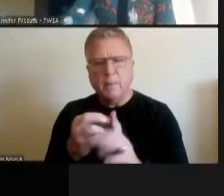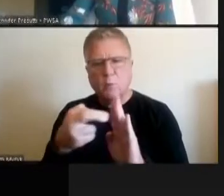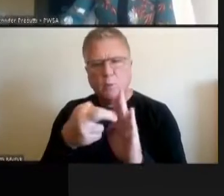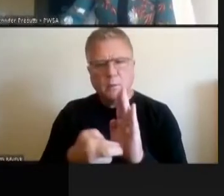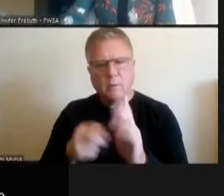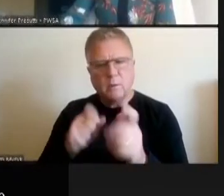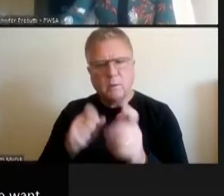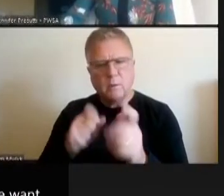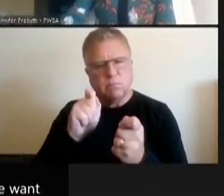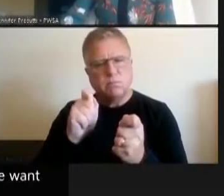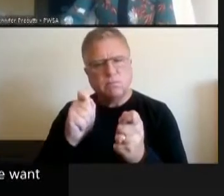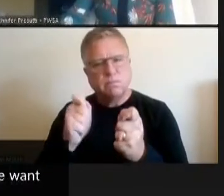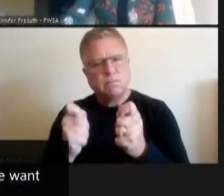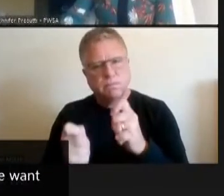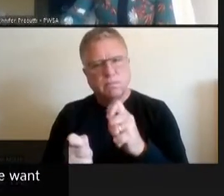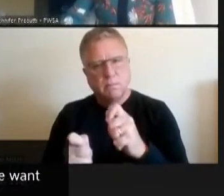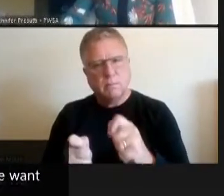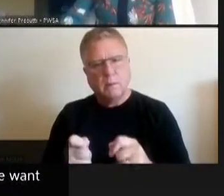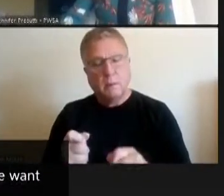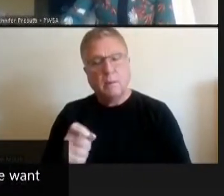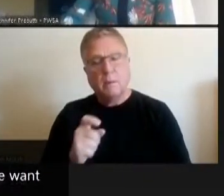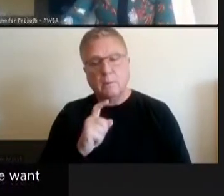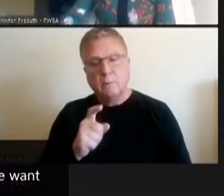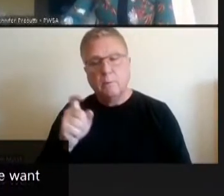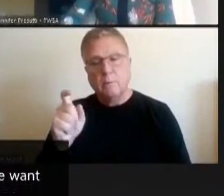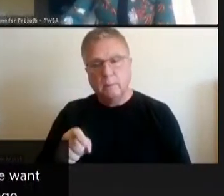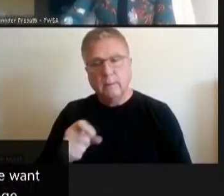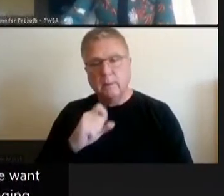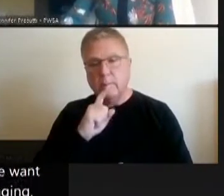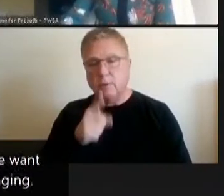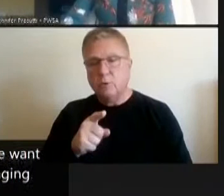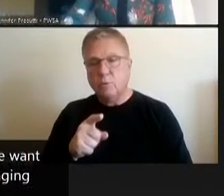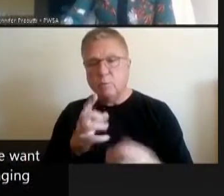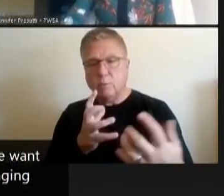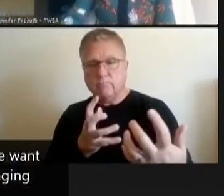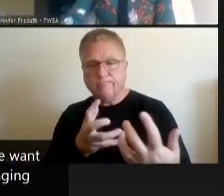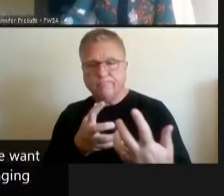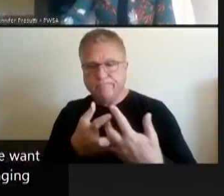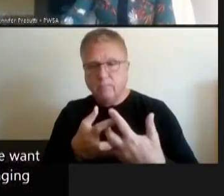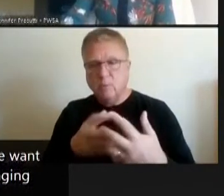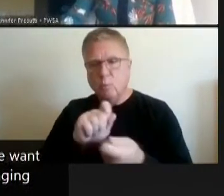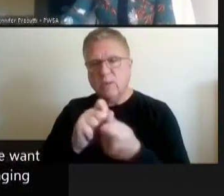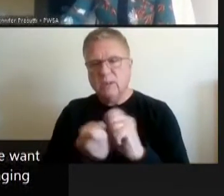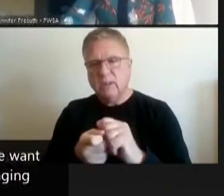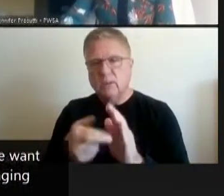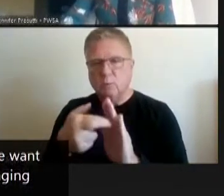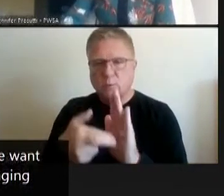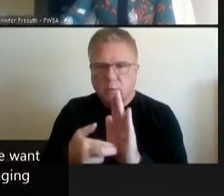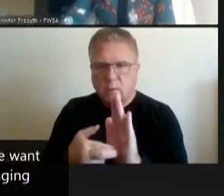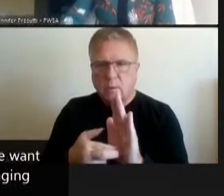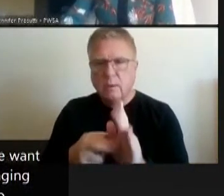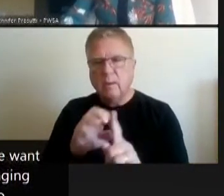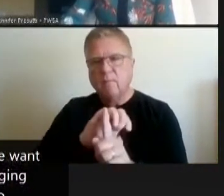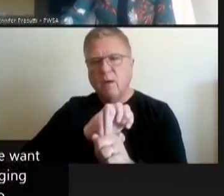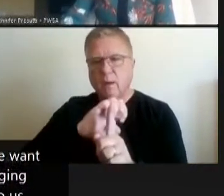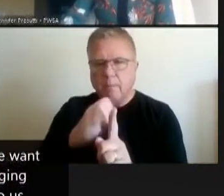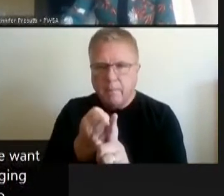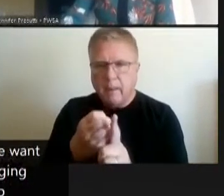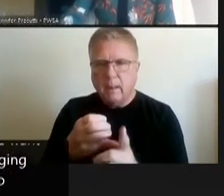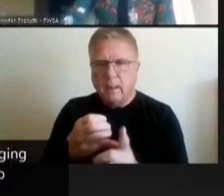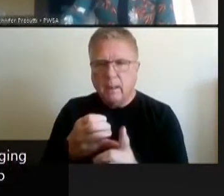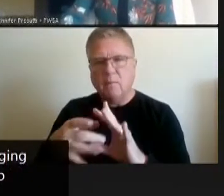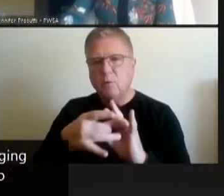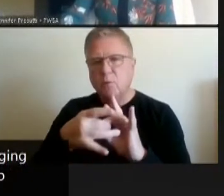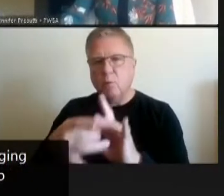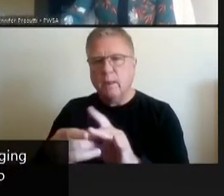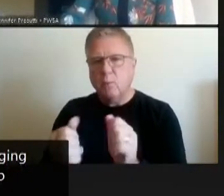and we want to make sure that we are in lockstep with changing regulatory environments, whether it's related to updating the lead and